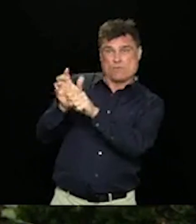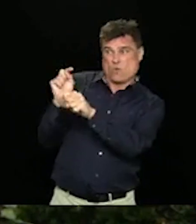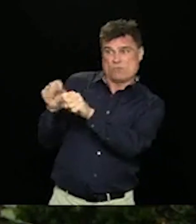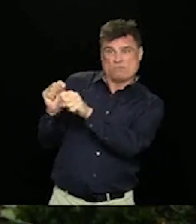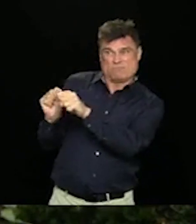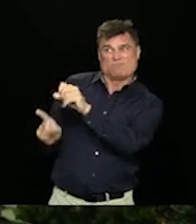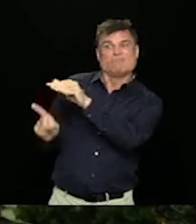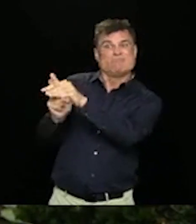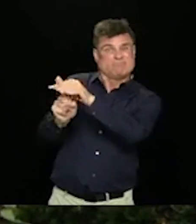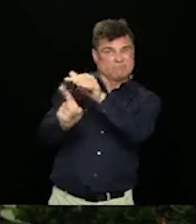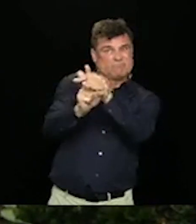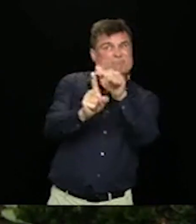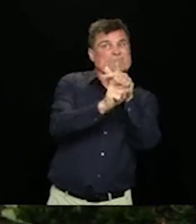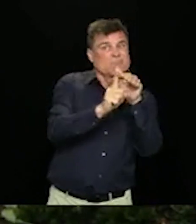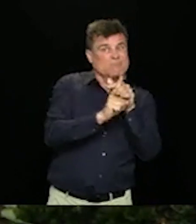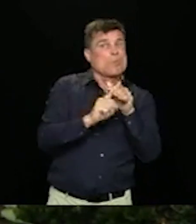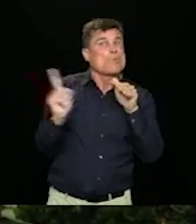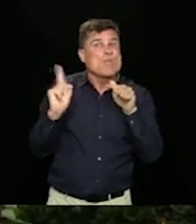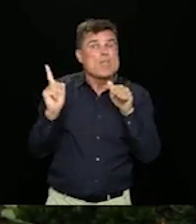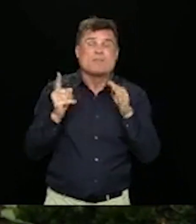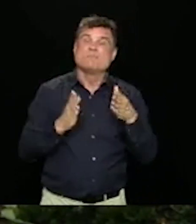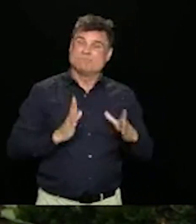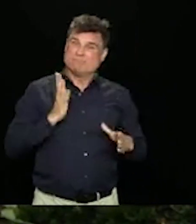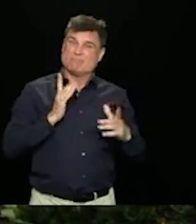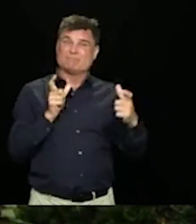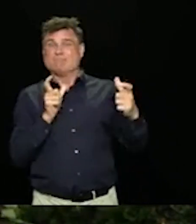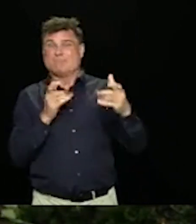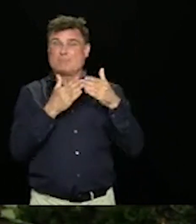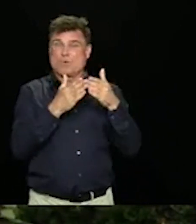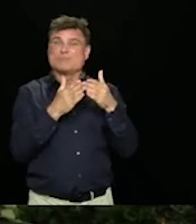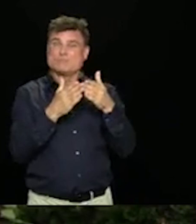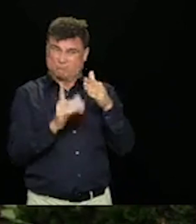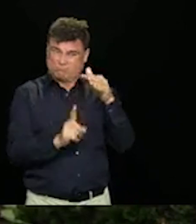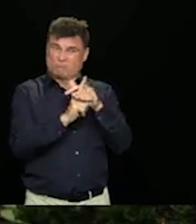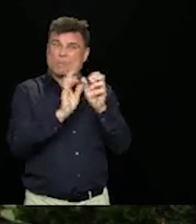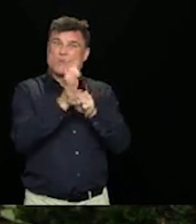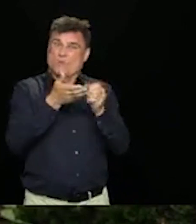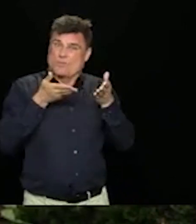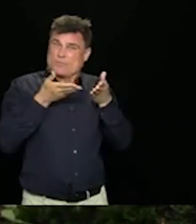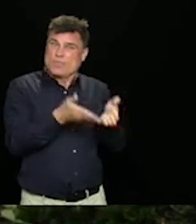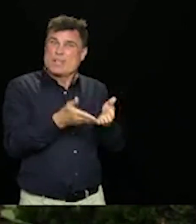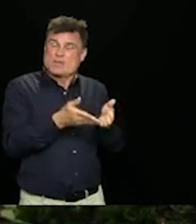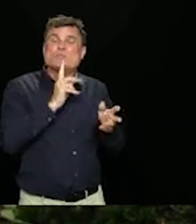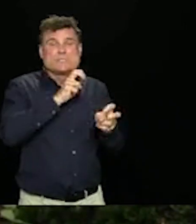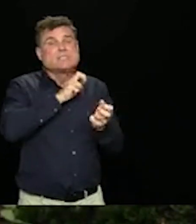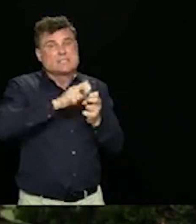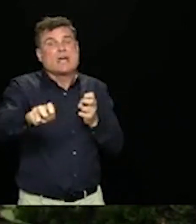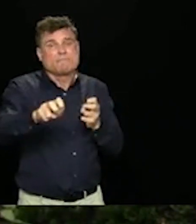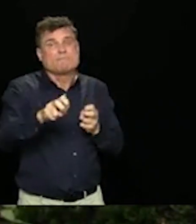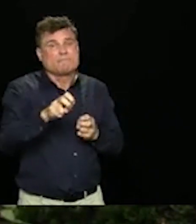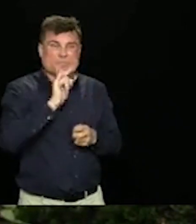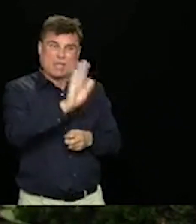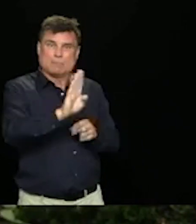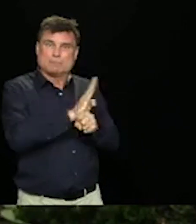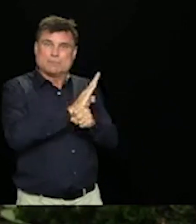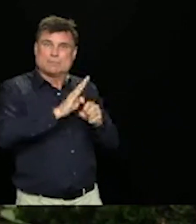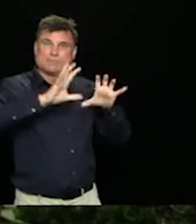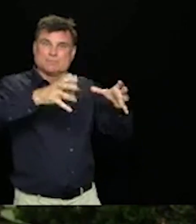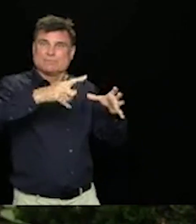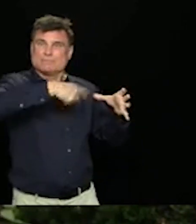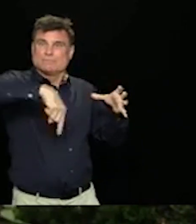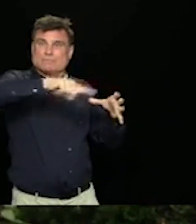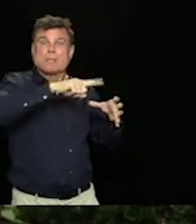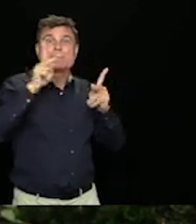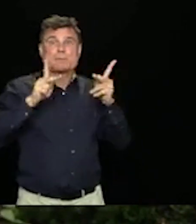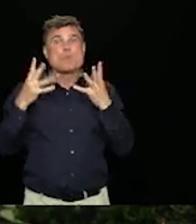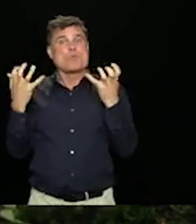industry's taken a bit of a black eye through this period, and I don't know how many people are lining up to get on cruise ships in the first place. I